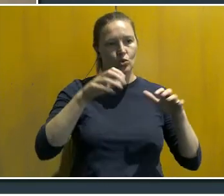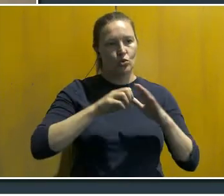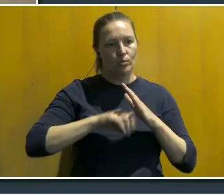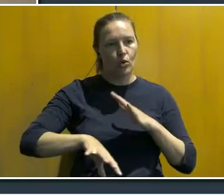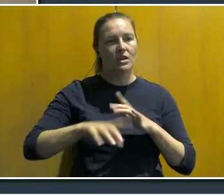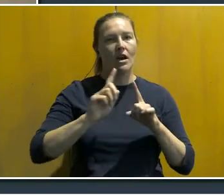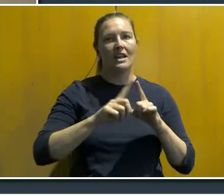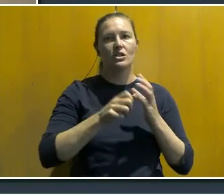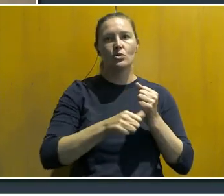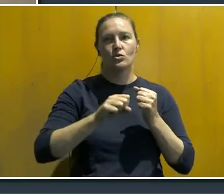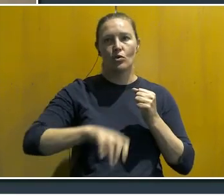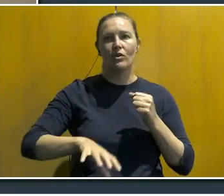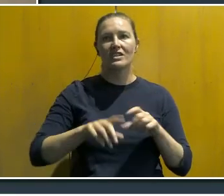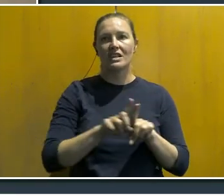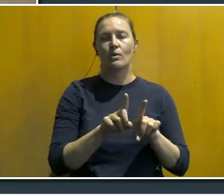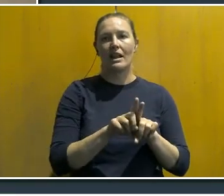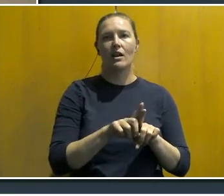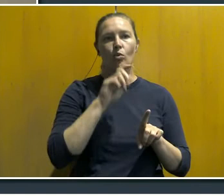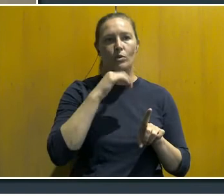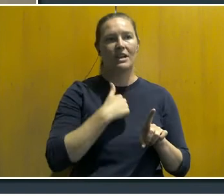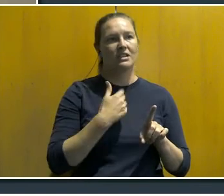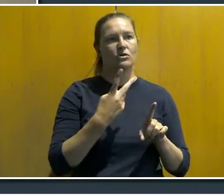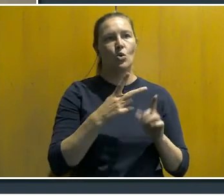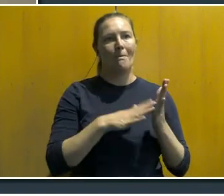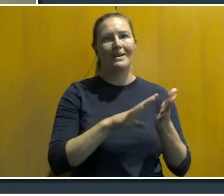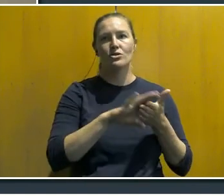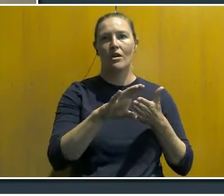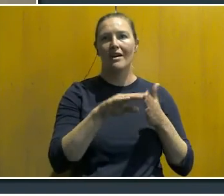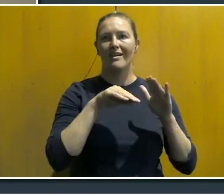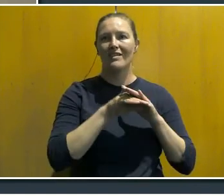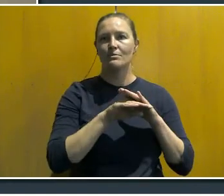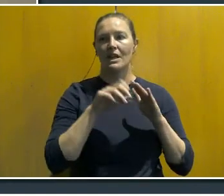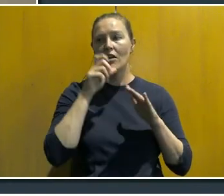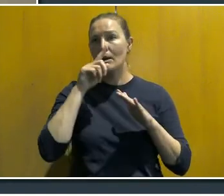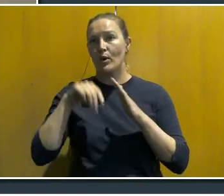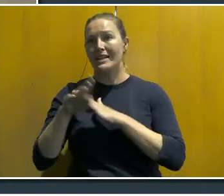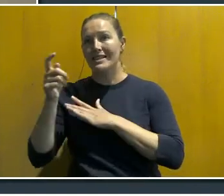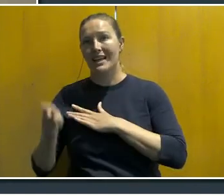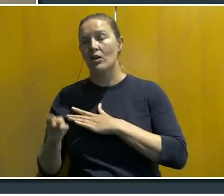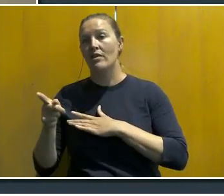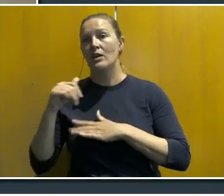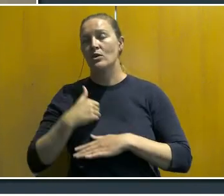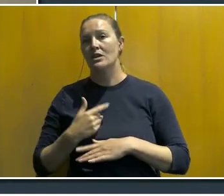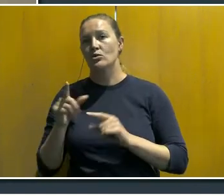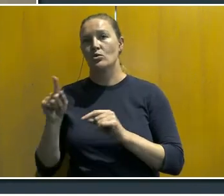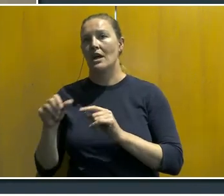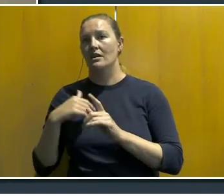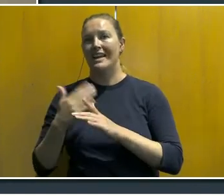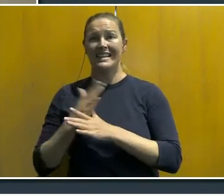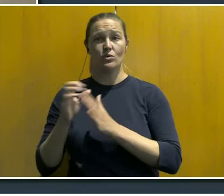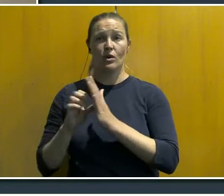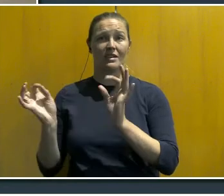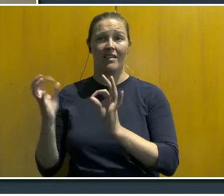be $200 million investment, you know, even if those people were living in town. You haven't had to have that cost of the